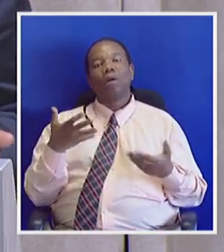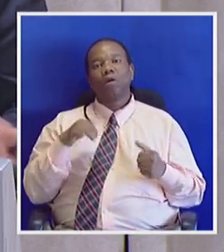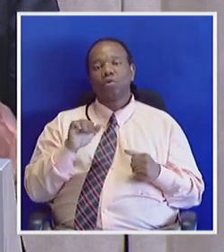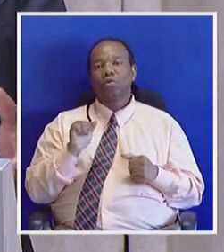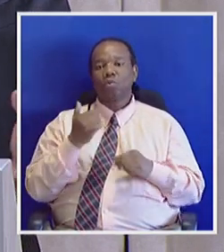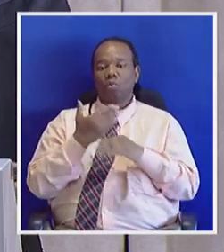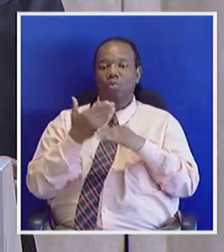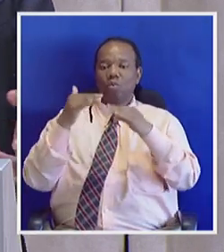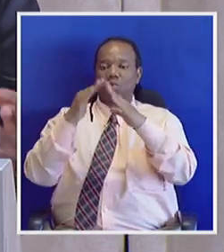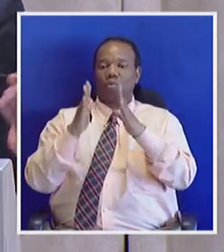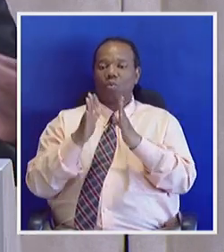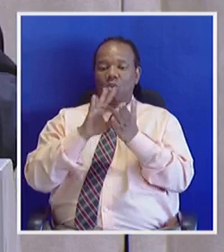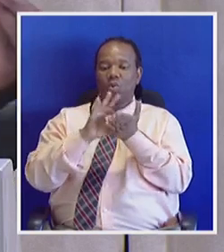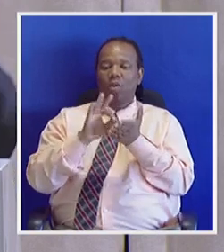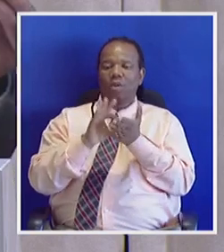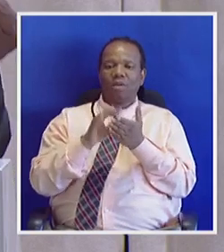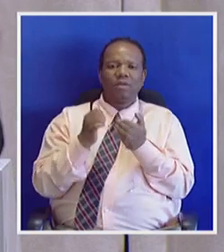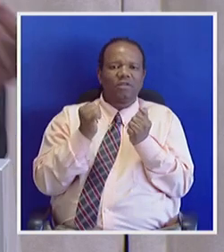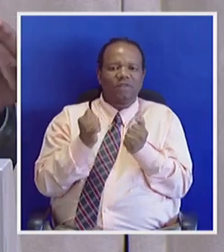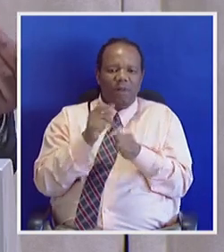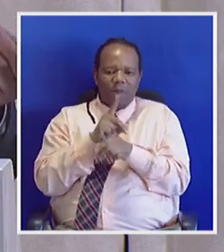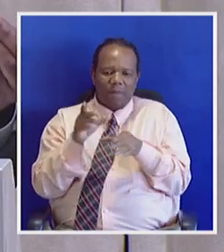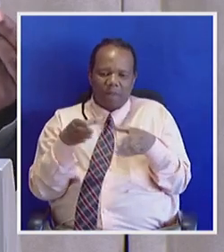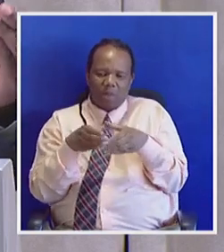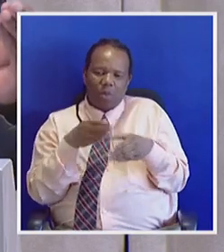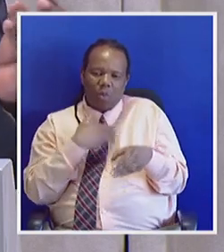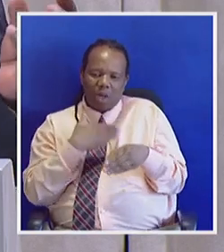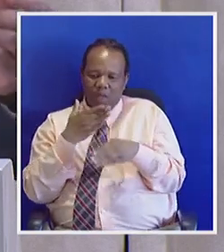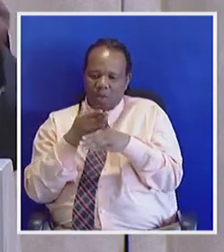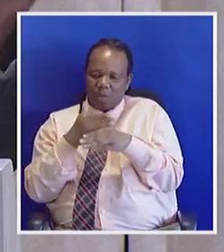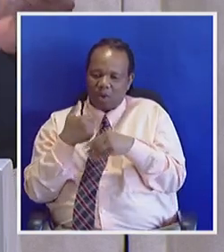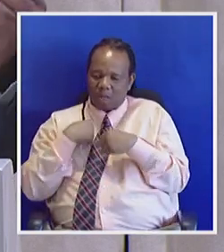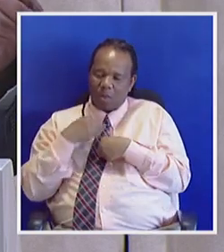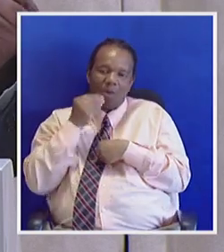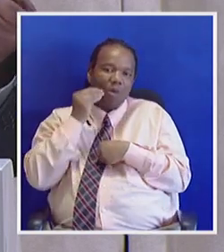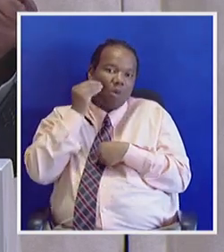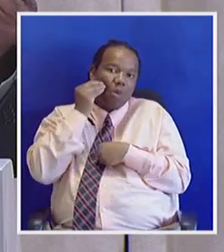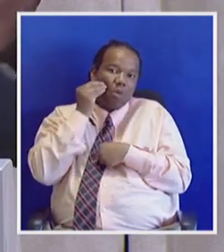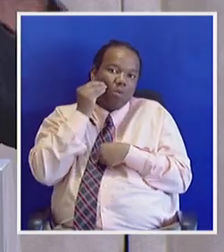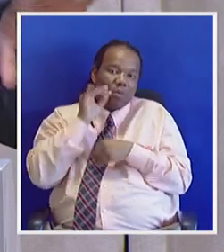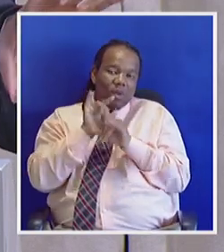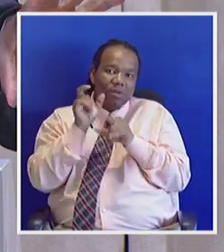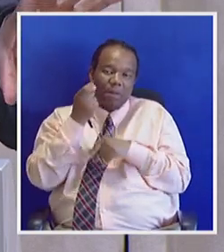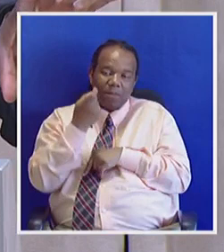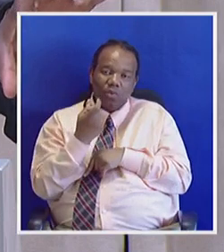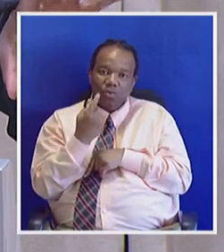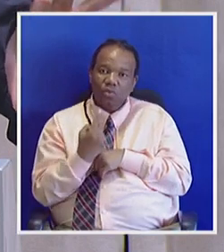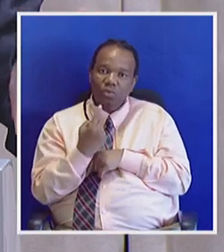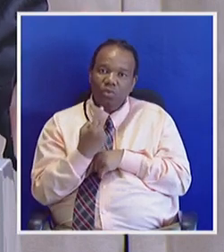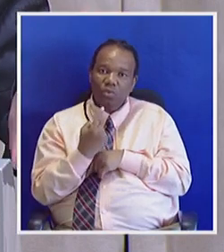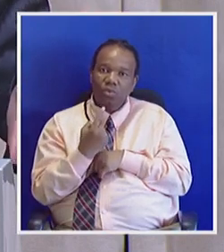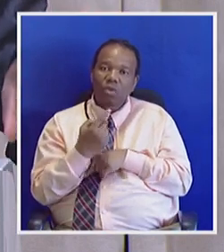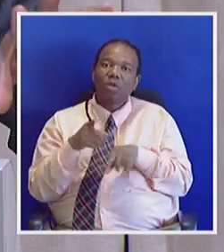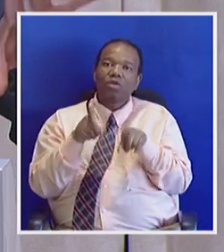to organize because they work in our homes as individuals, hidden in